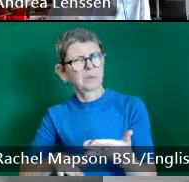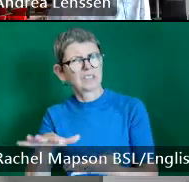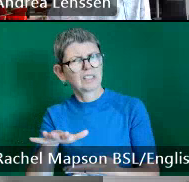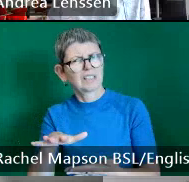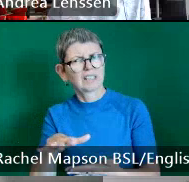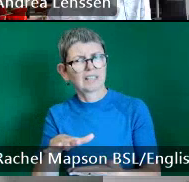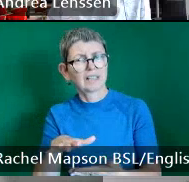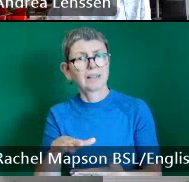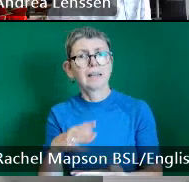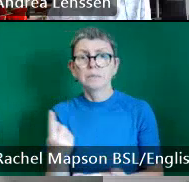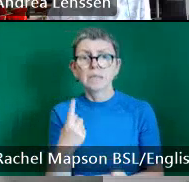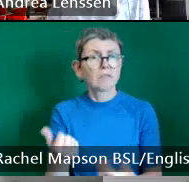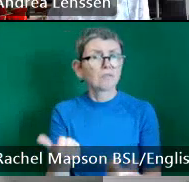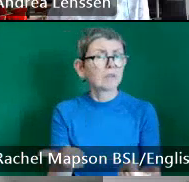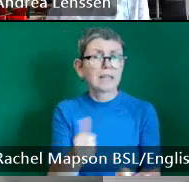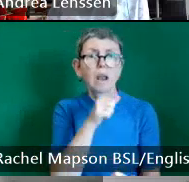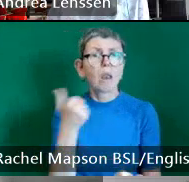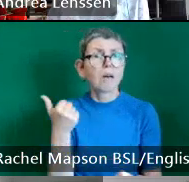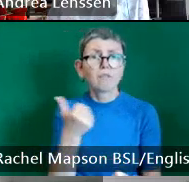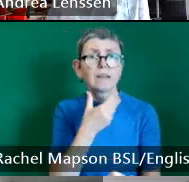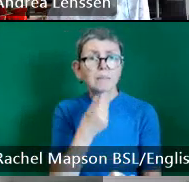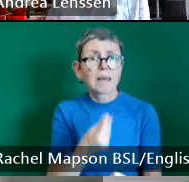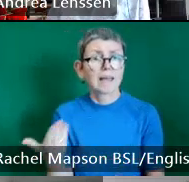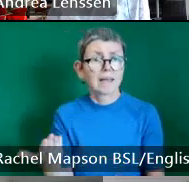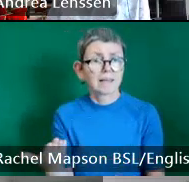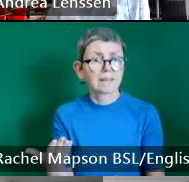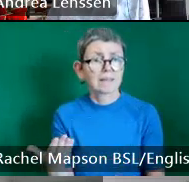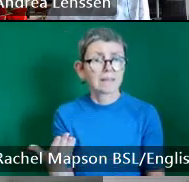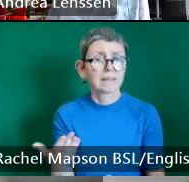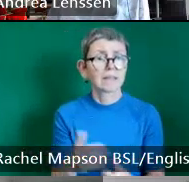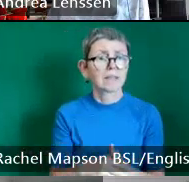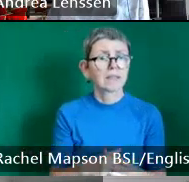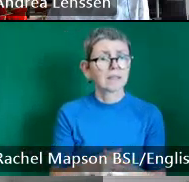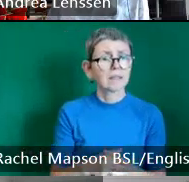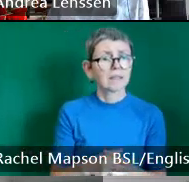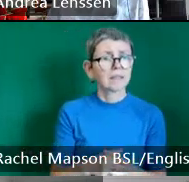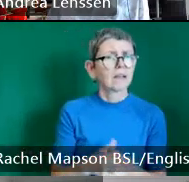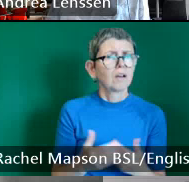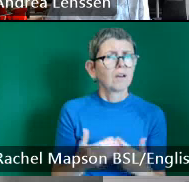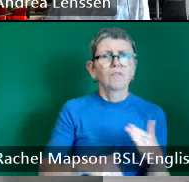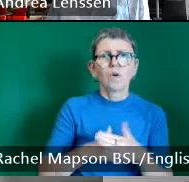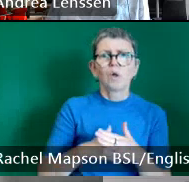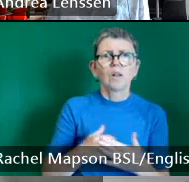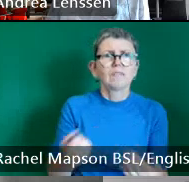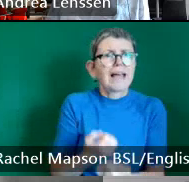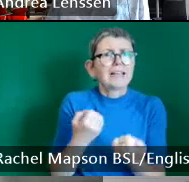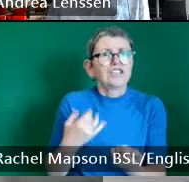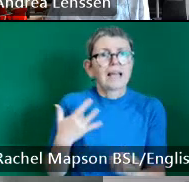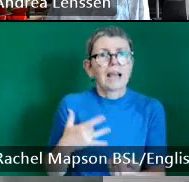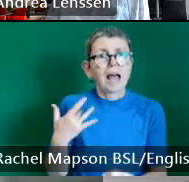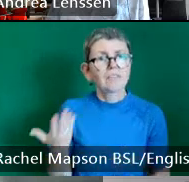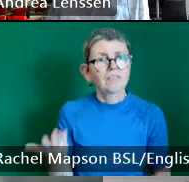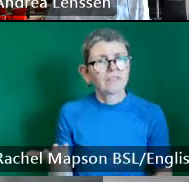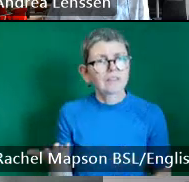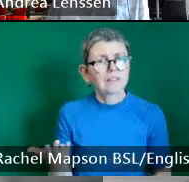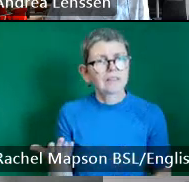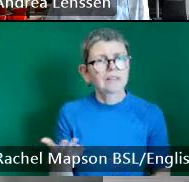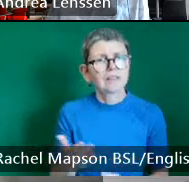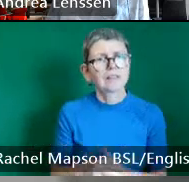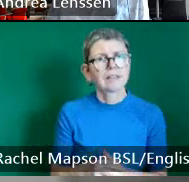joyful guy. Like he was a joyful guy, a great guy to be around, just full of energy and life. And he spoke about how